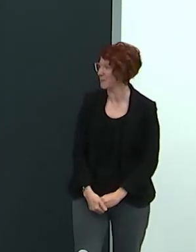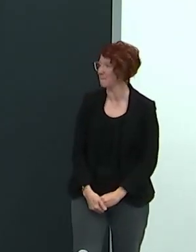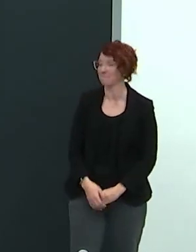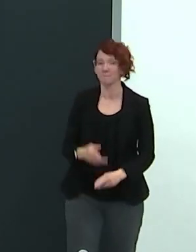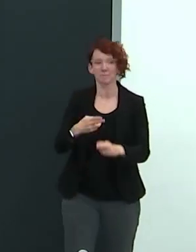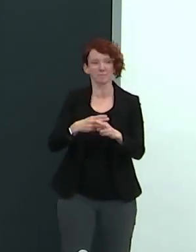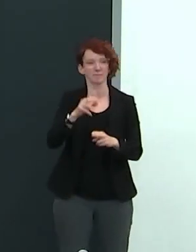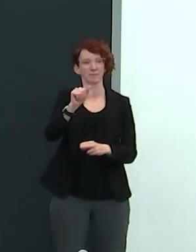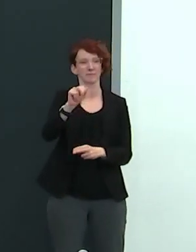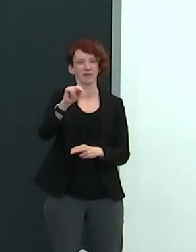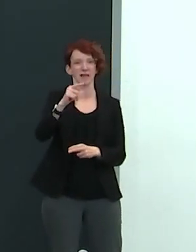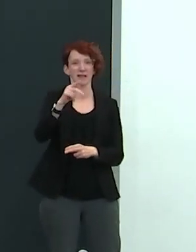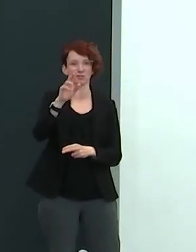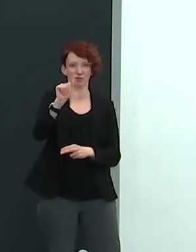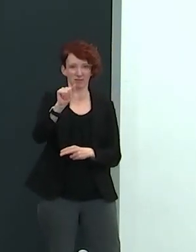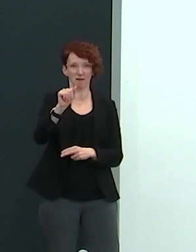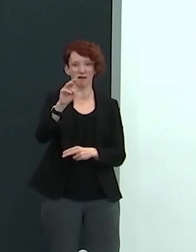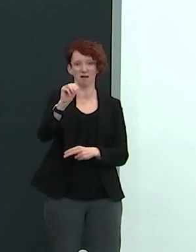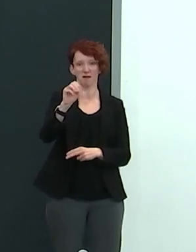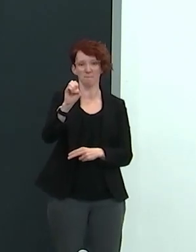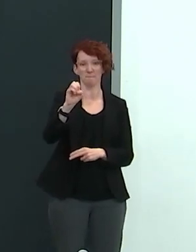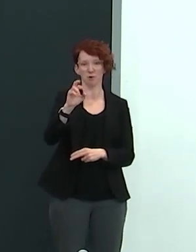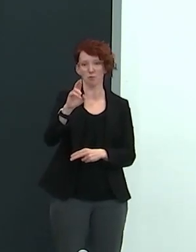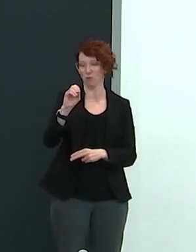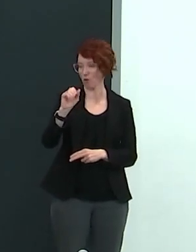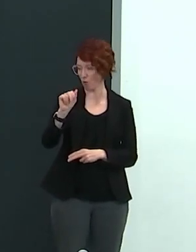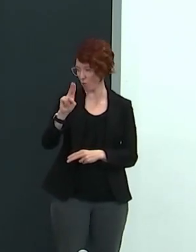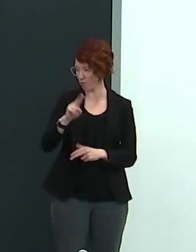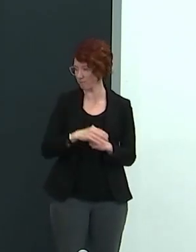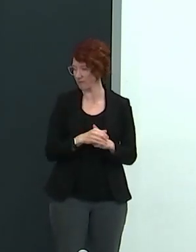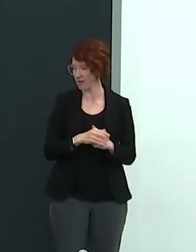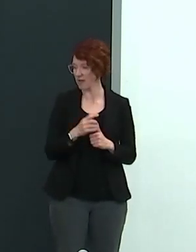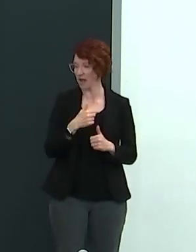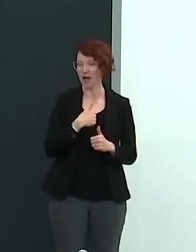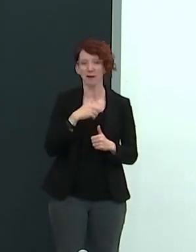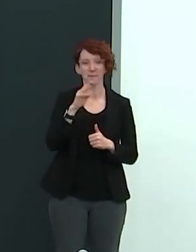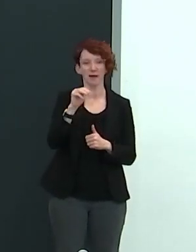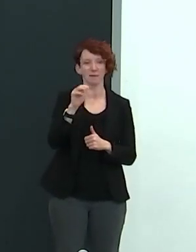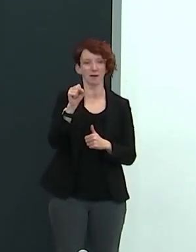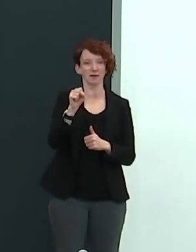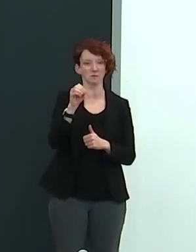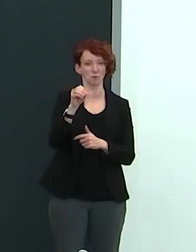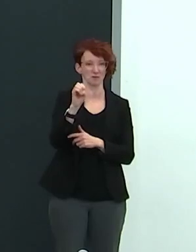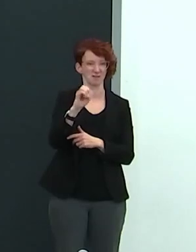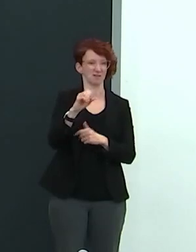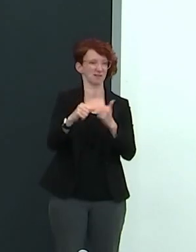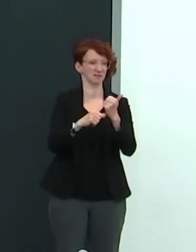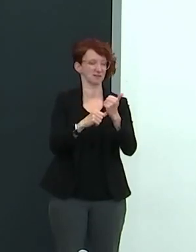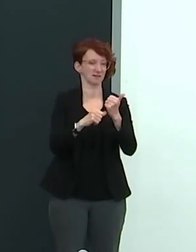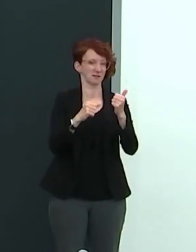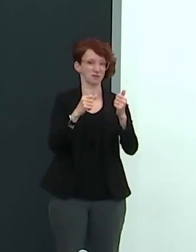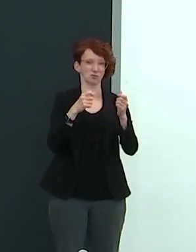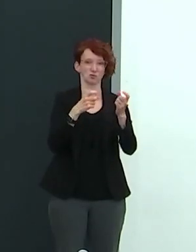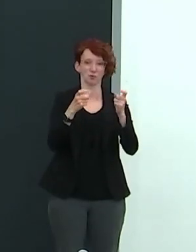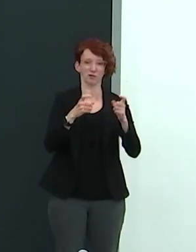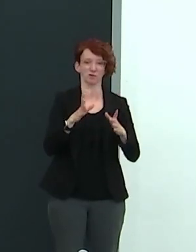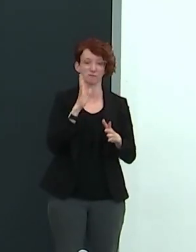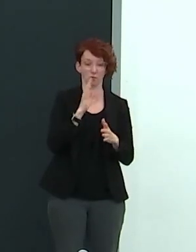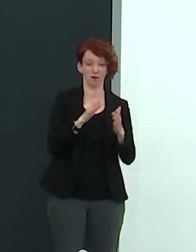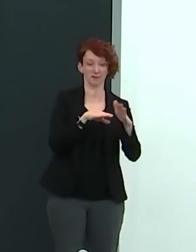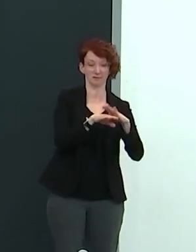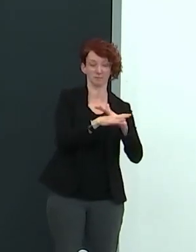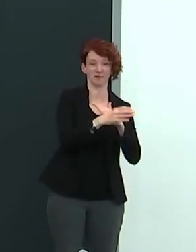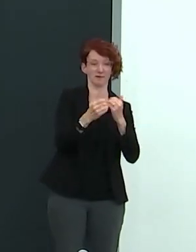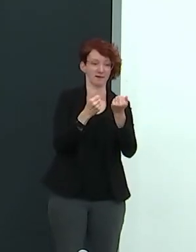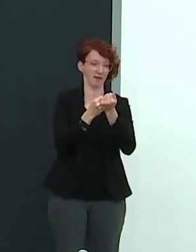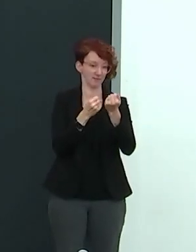My name is Angela Moreau. I am MSOE's Assistant Director of Accessibility and Advocacy here